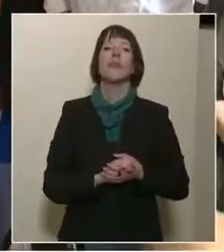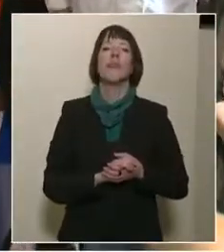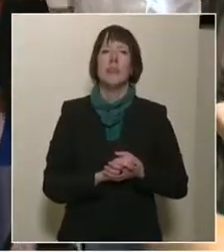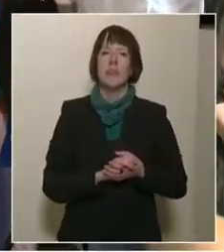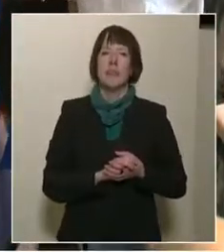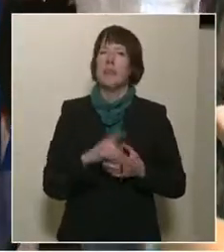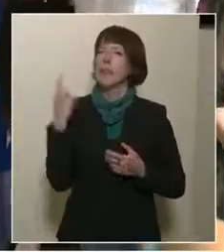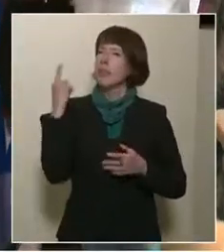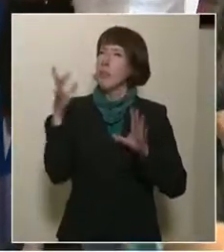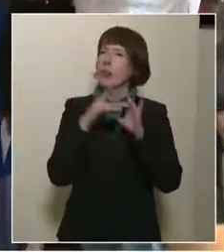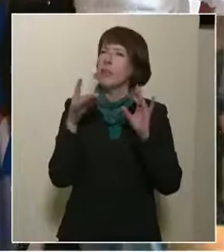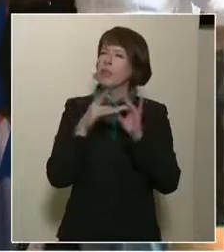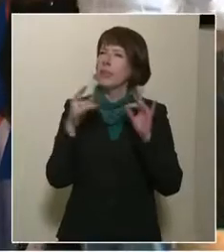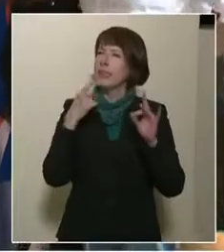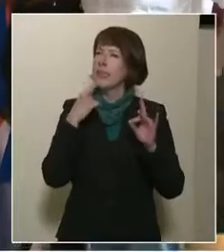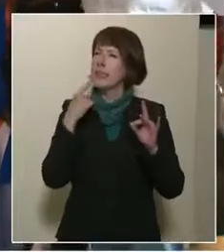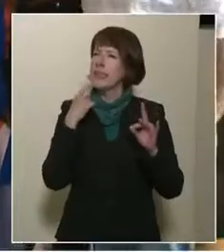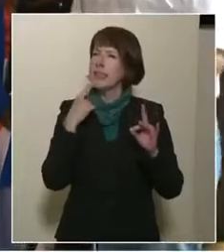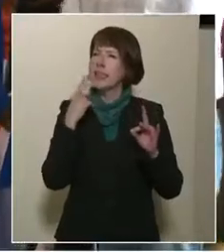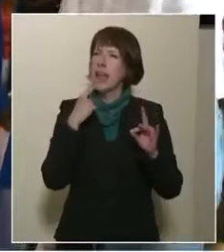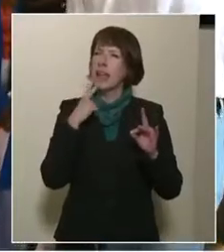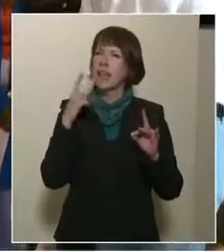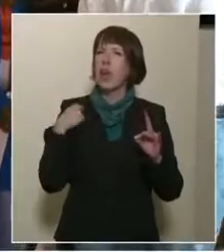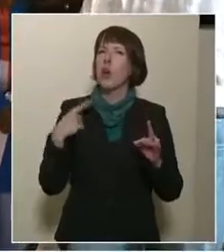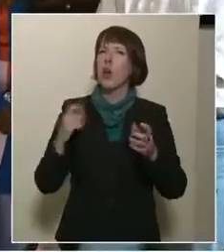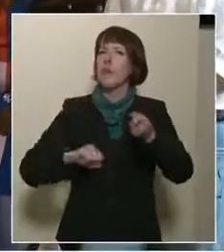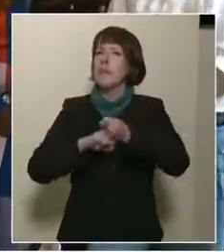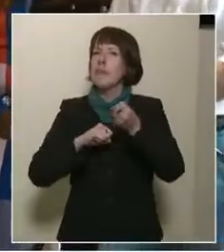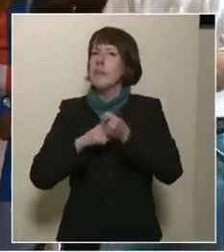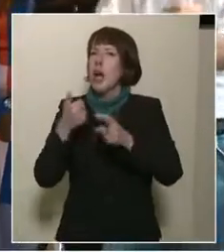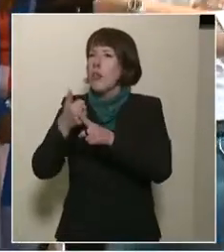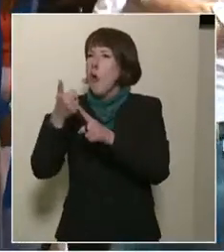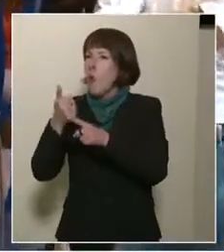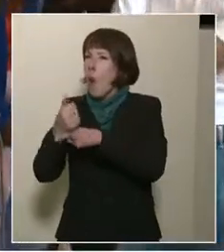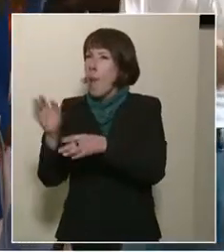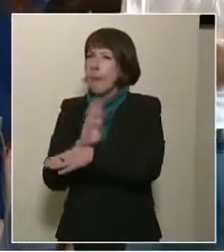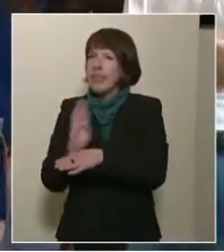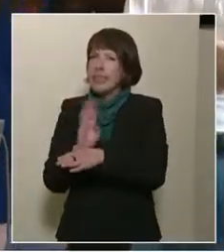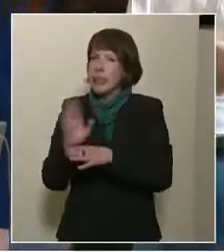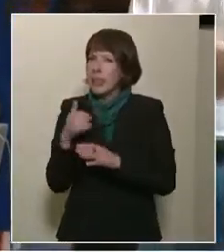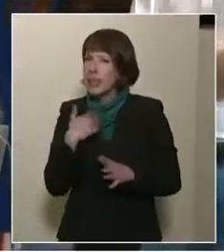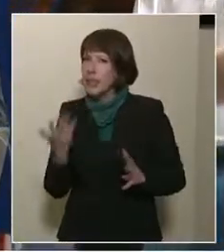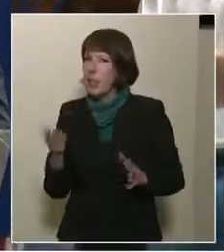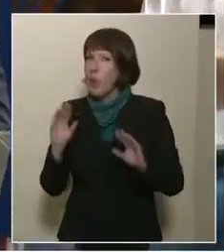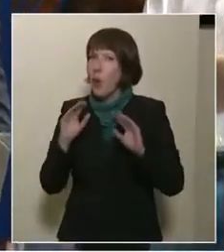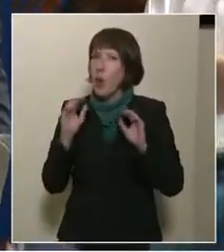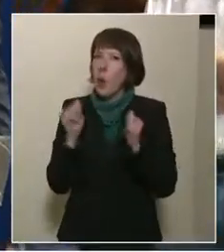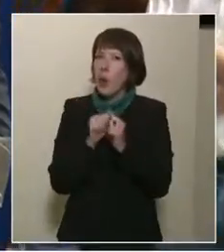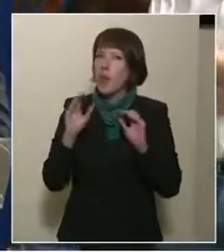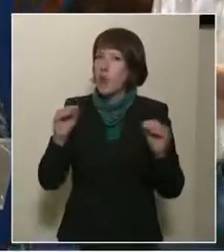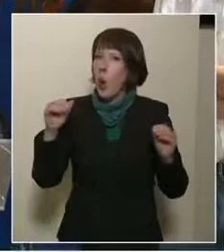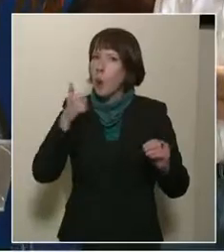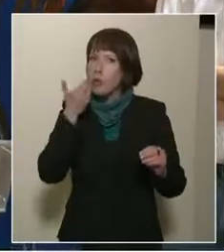Someone said that they were shamelessly plugging. There's no shameless in plugging, right? So what's that website again?